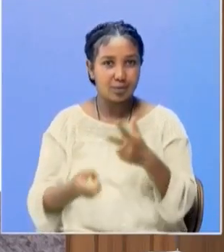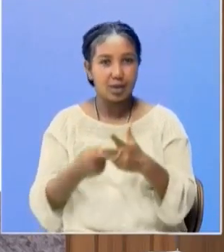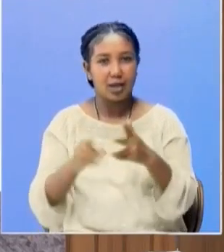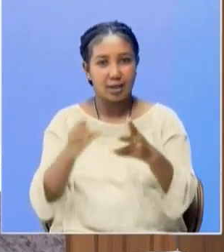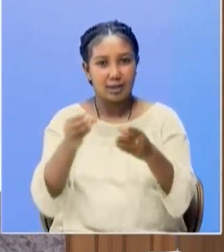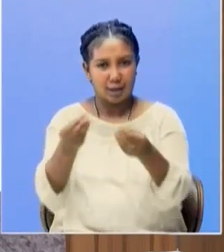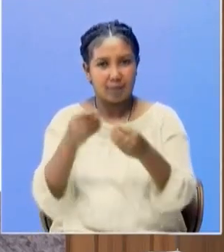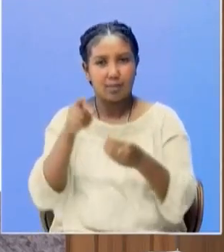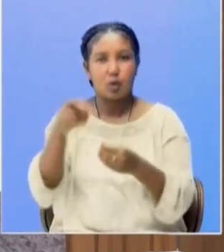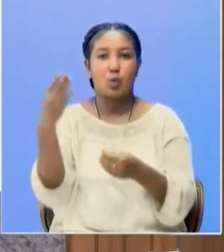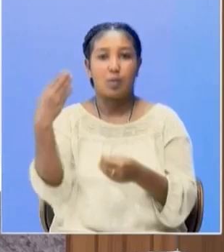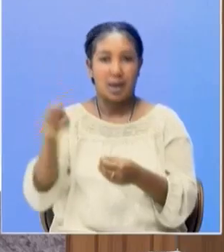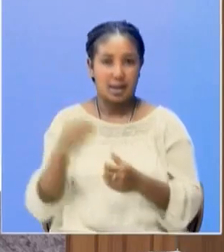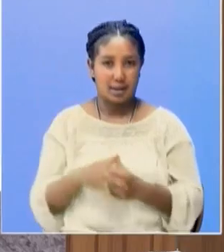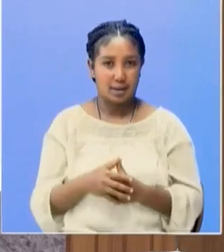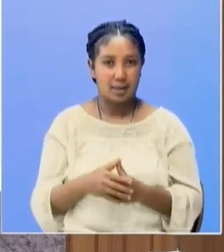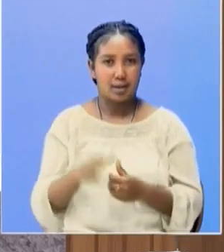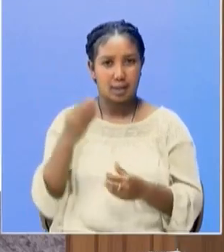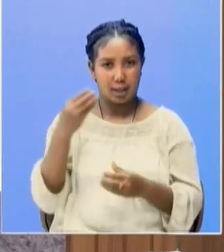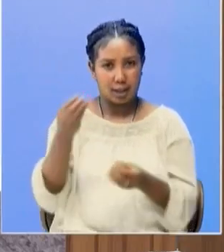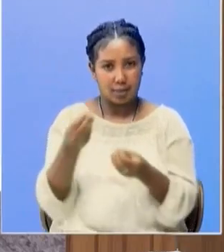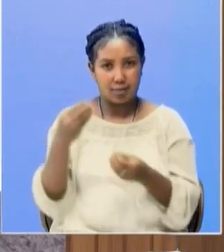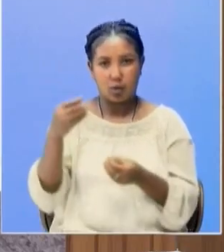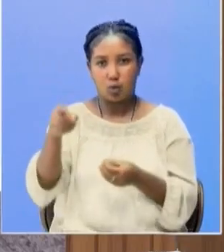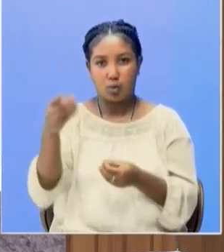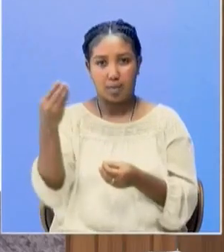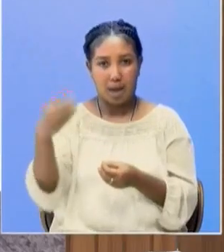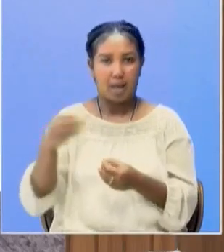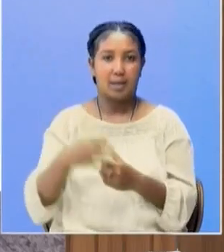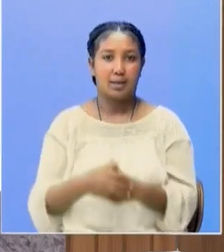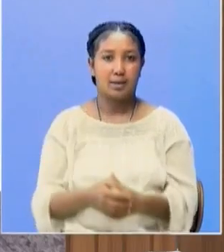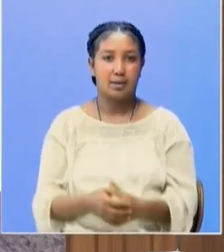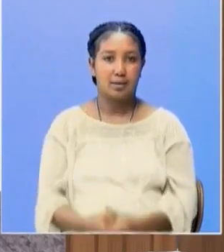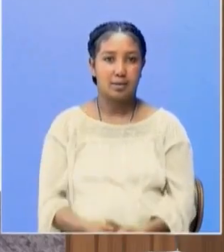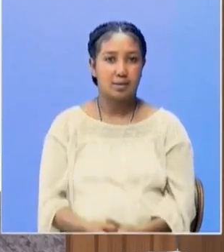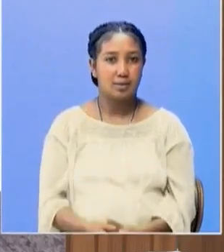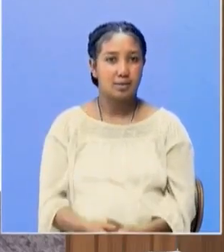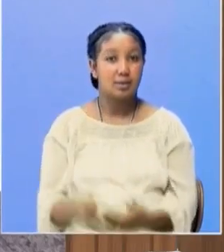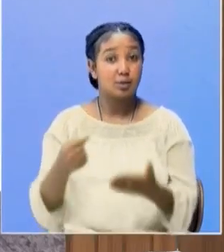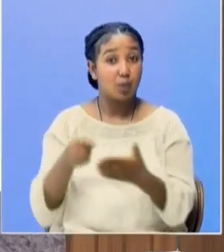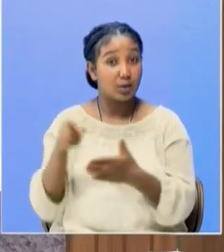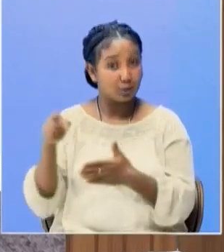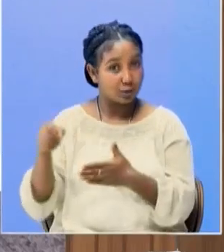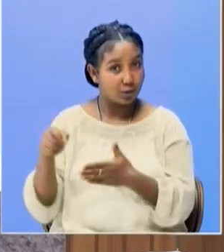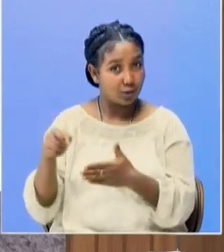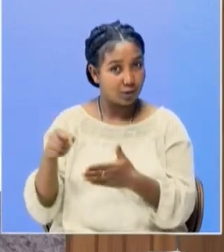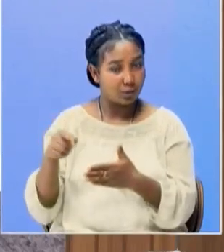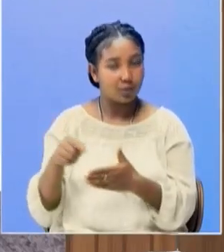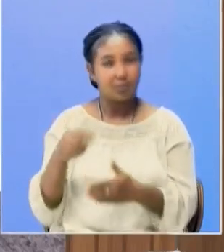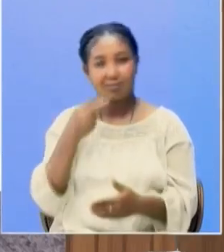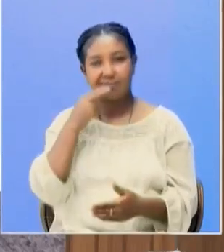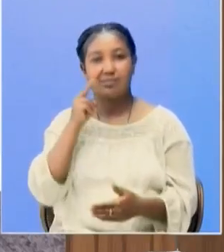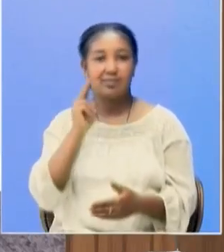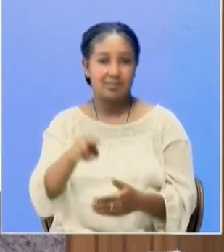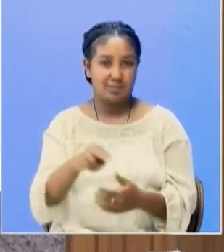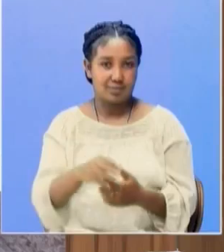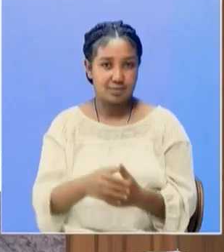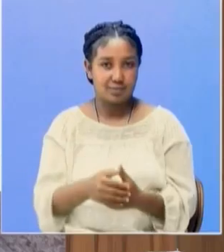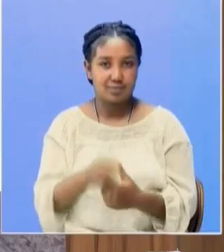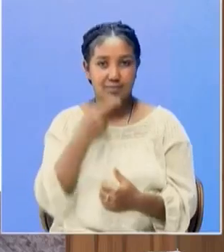Give me your pen. Give me your pen. And this one is also the kinds